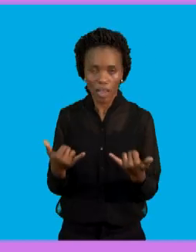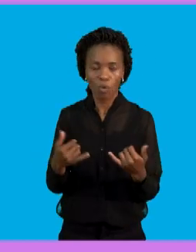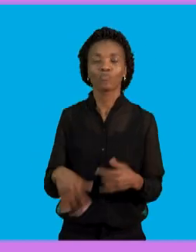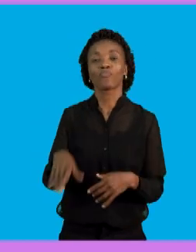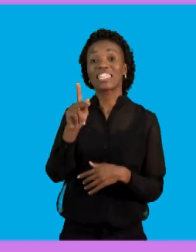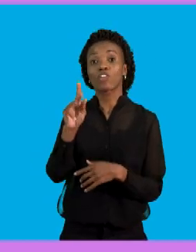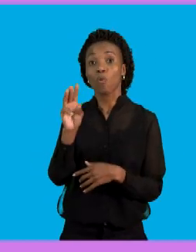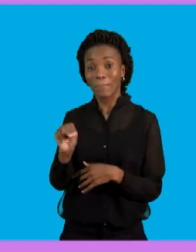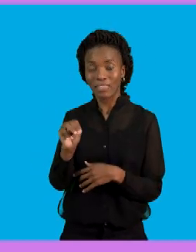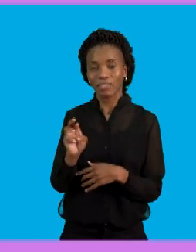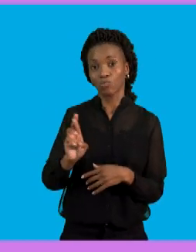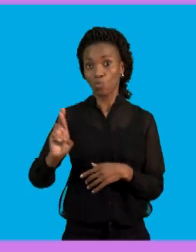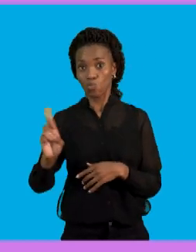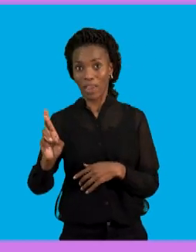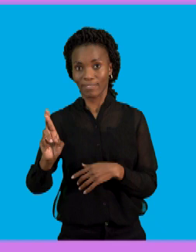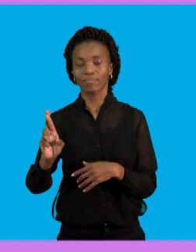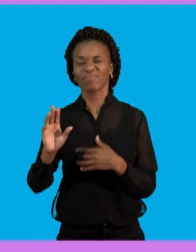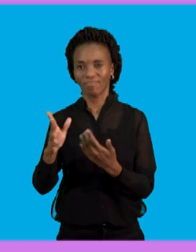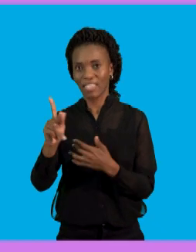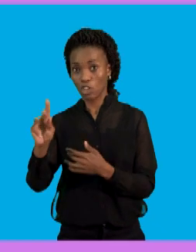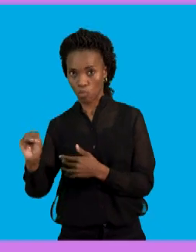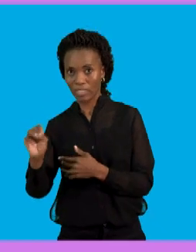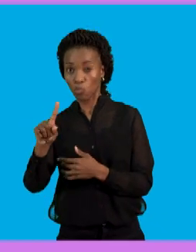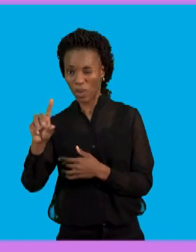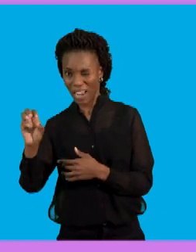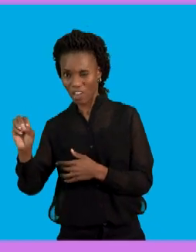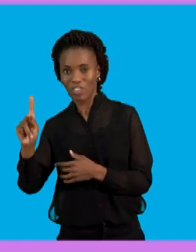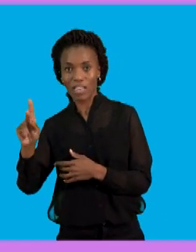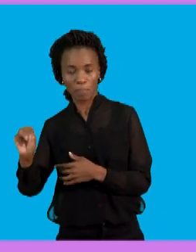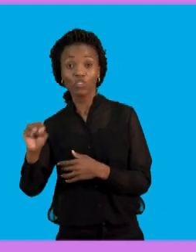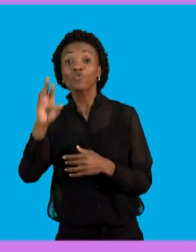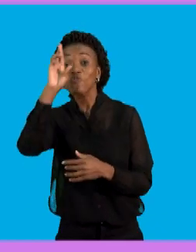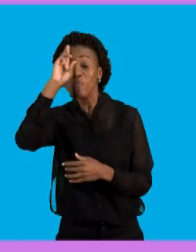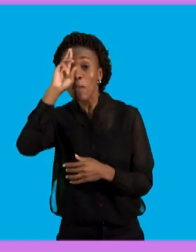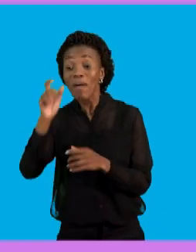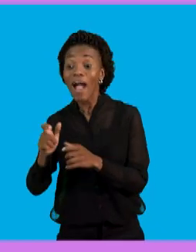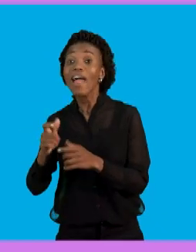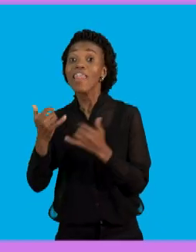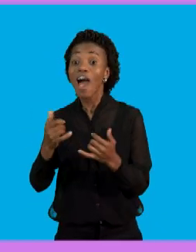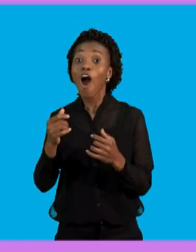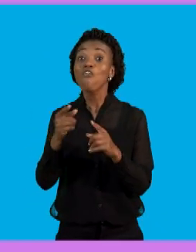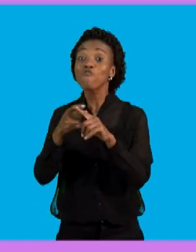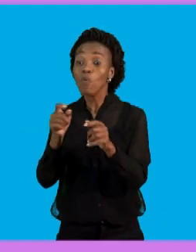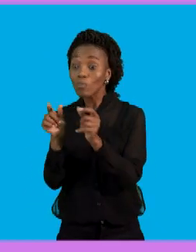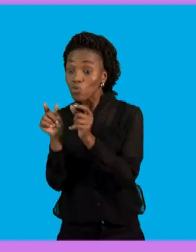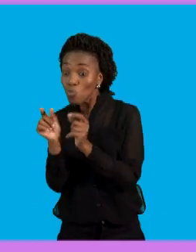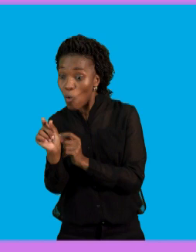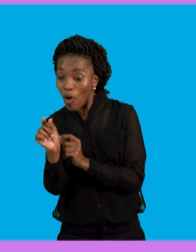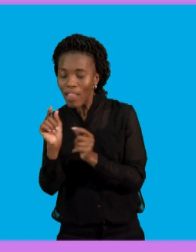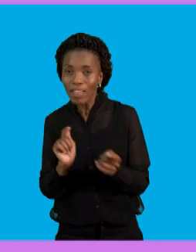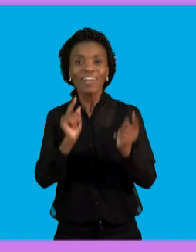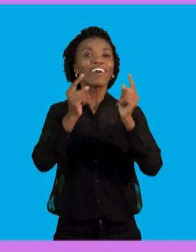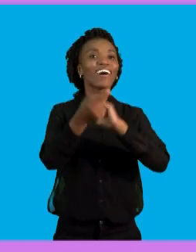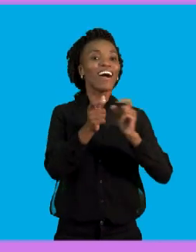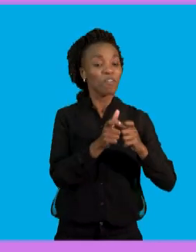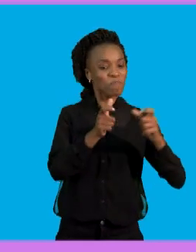side. So having our kilometers this side on our right. So now we are moving from a smaller scale to a